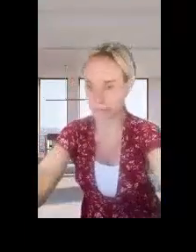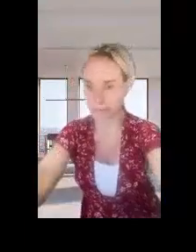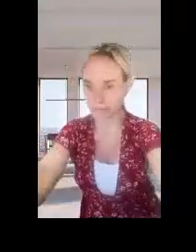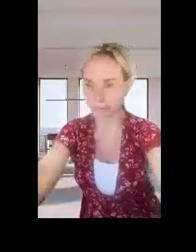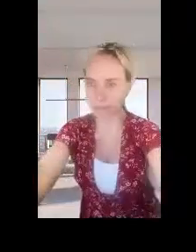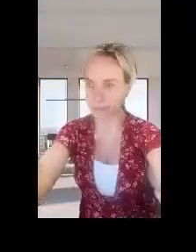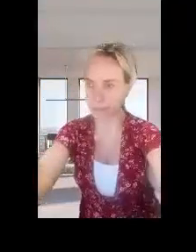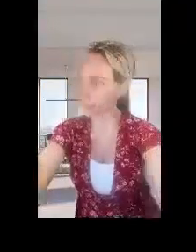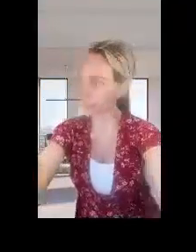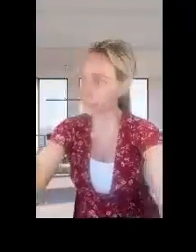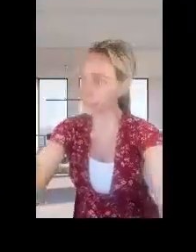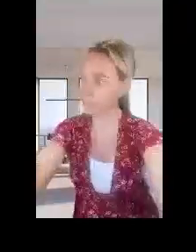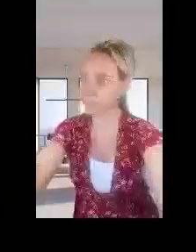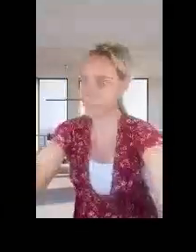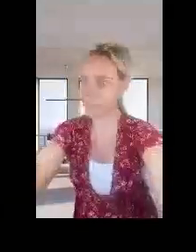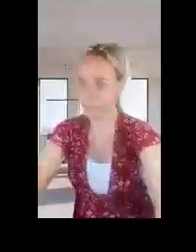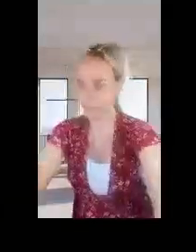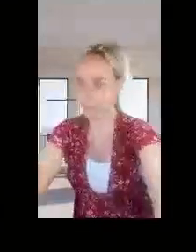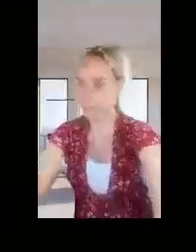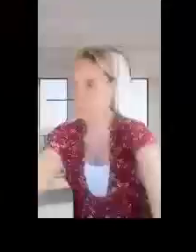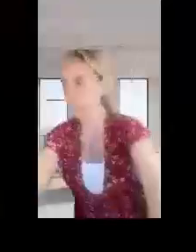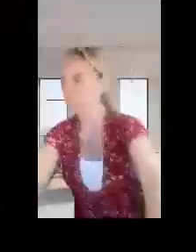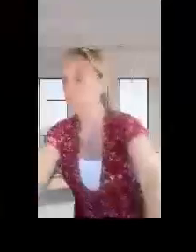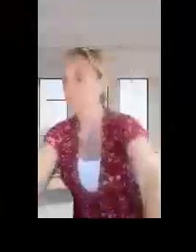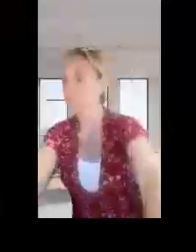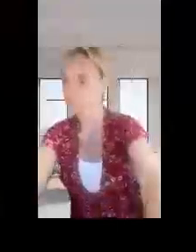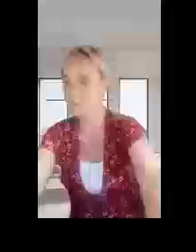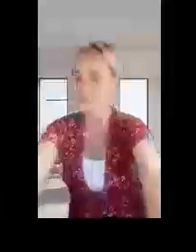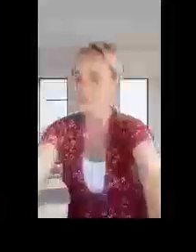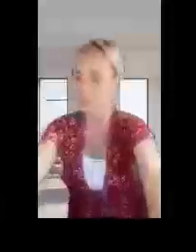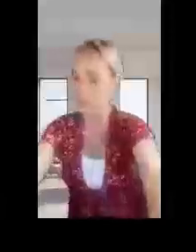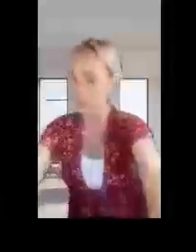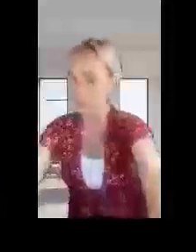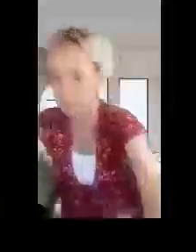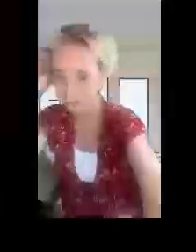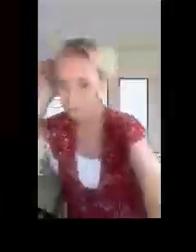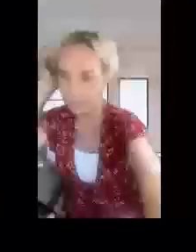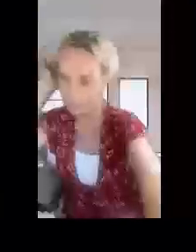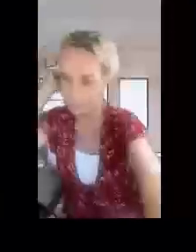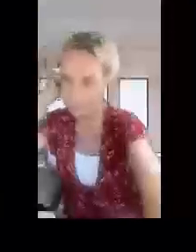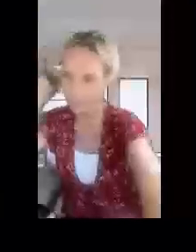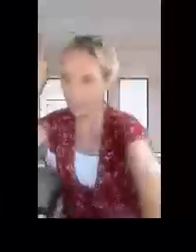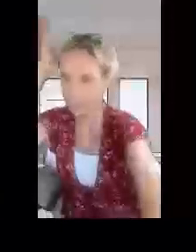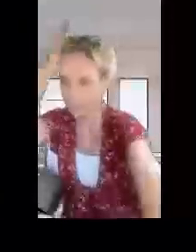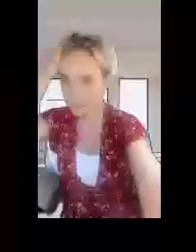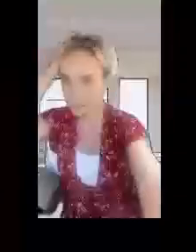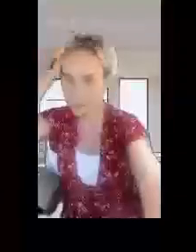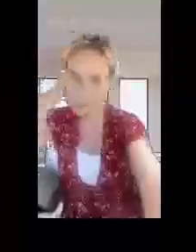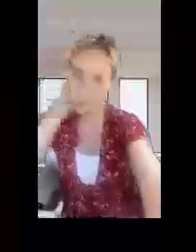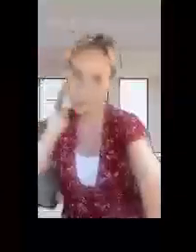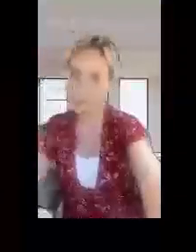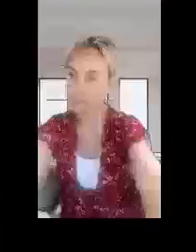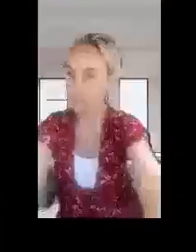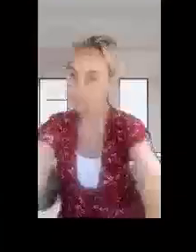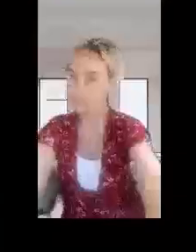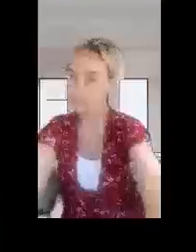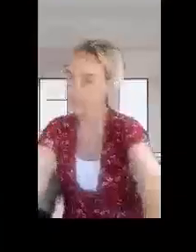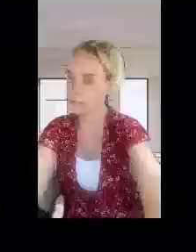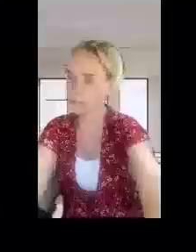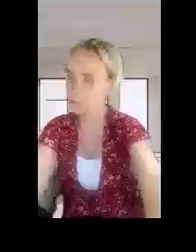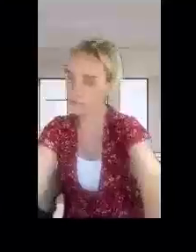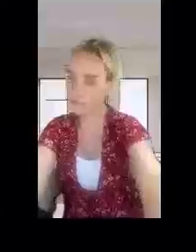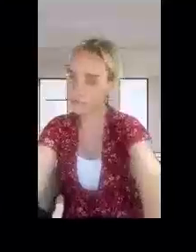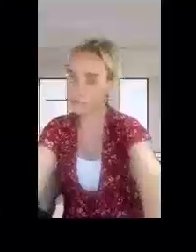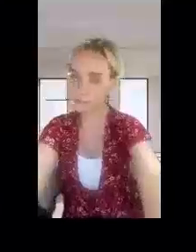recognize the rich pre-contact history and relationships, which include the Anishinaabe and the Ongwe Honwe. Since European contact, this